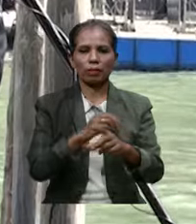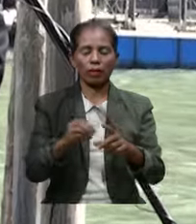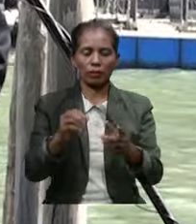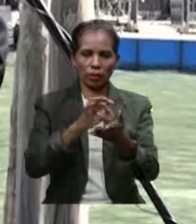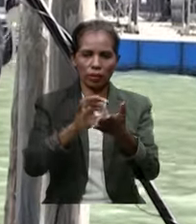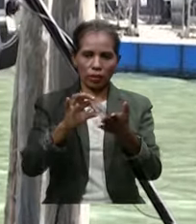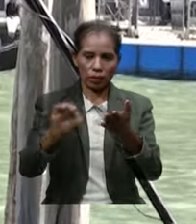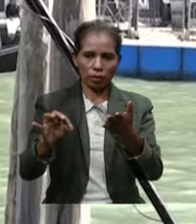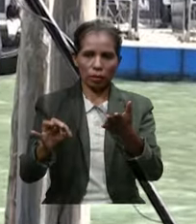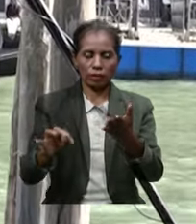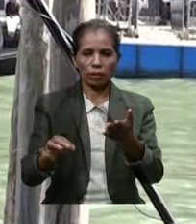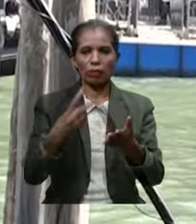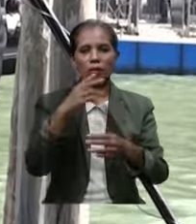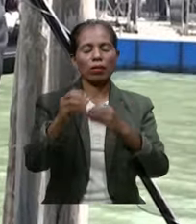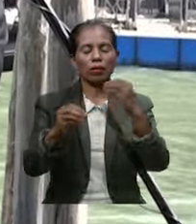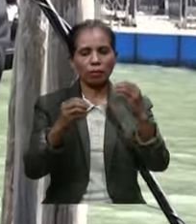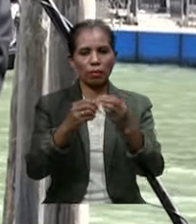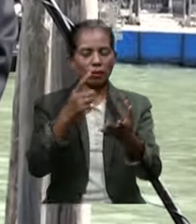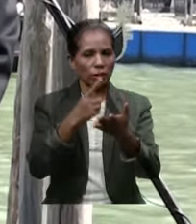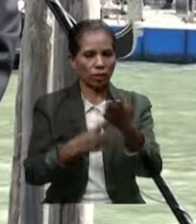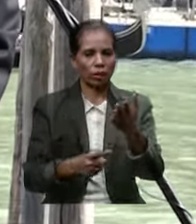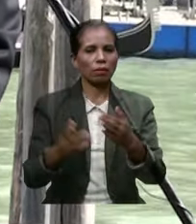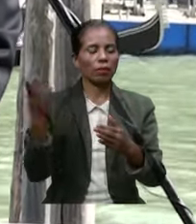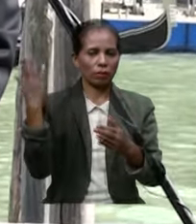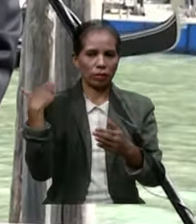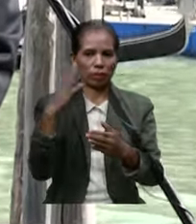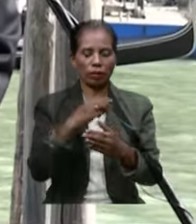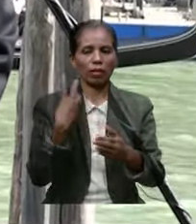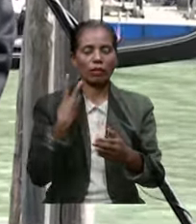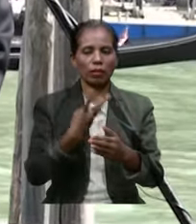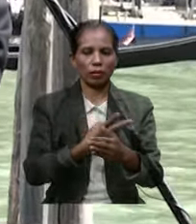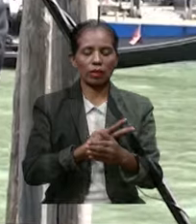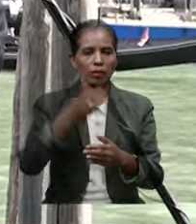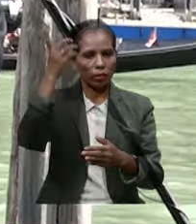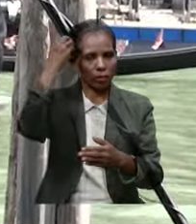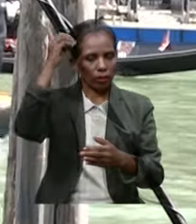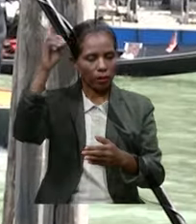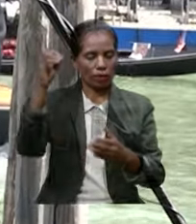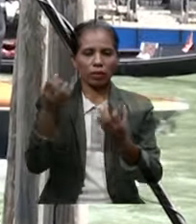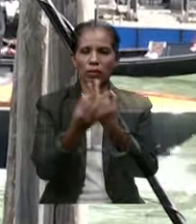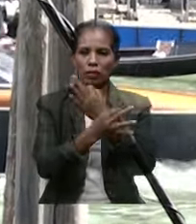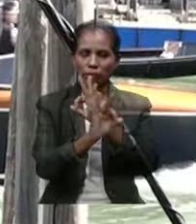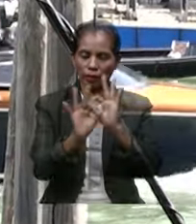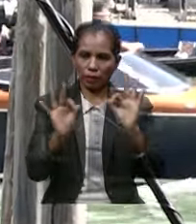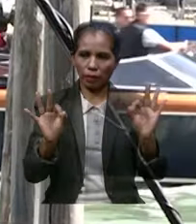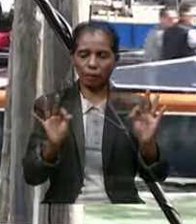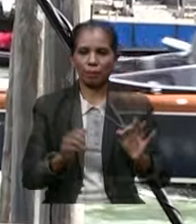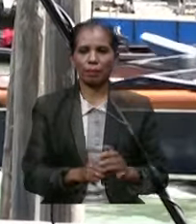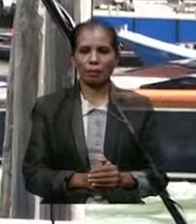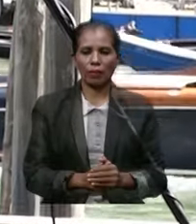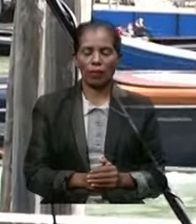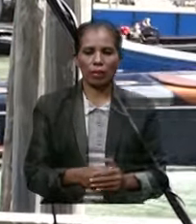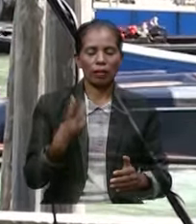resistance struggle and fueled our dreams of freedom. Since independence,